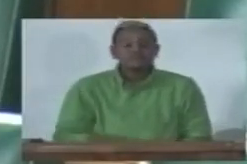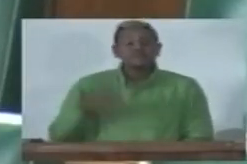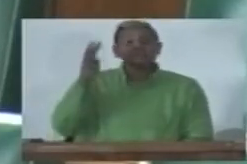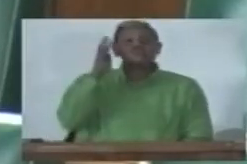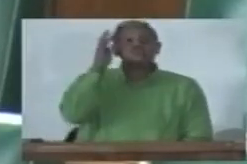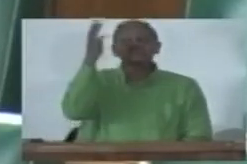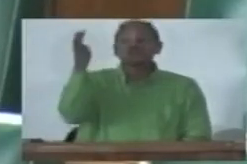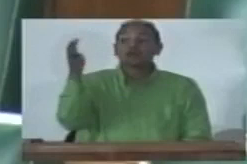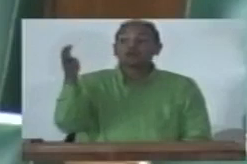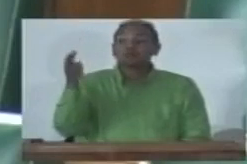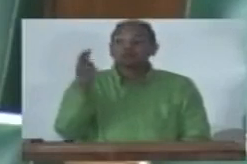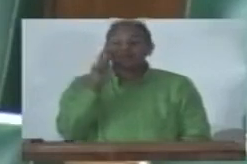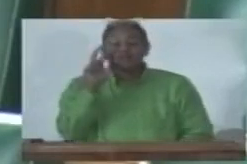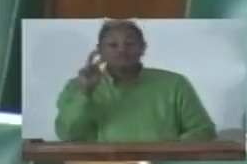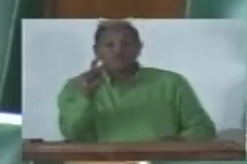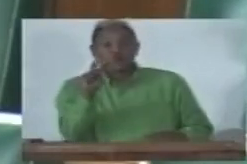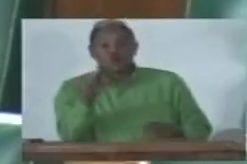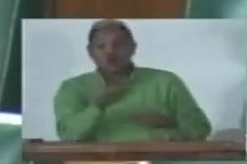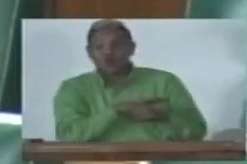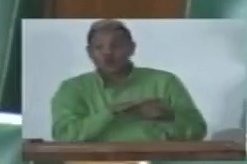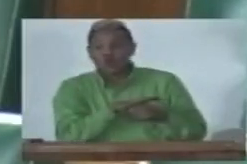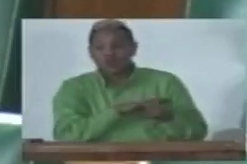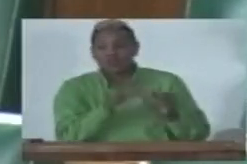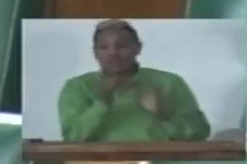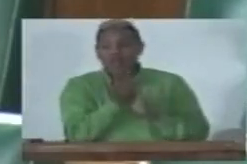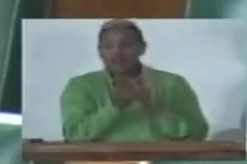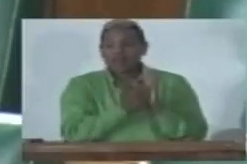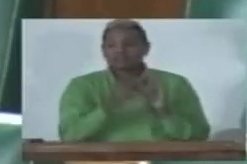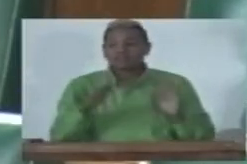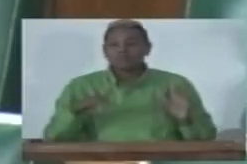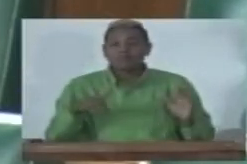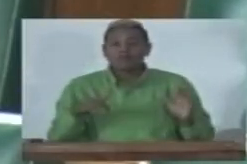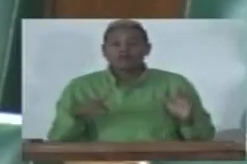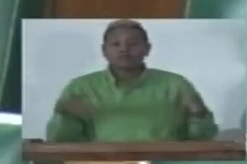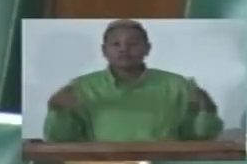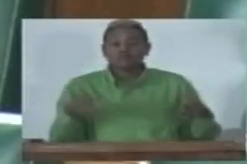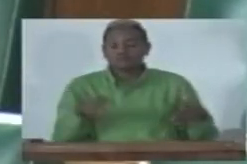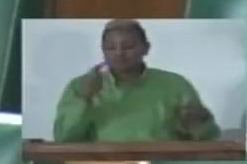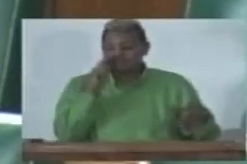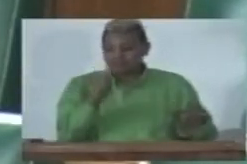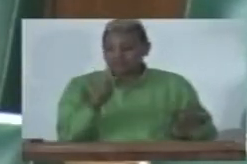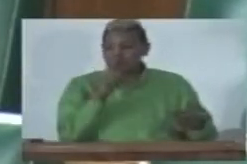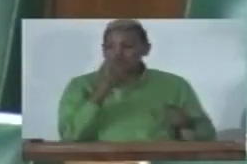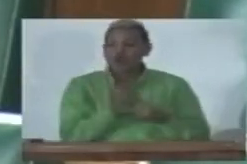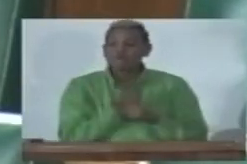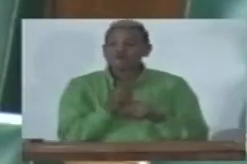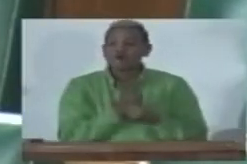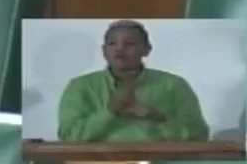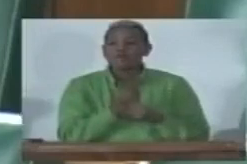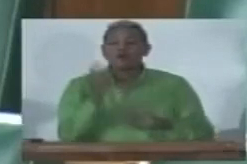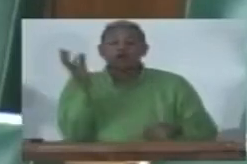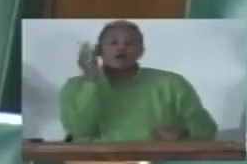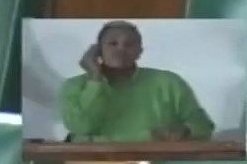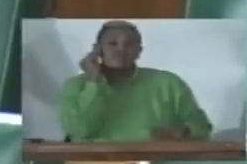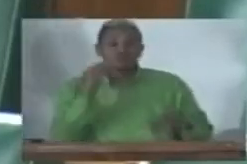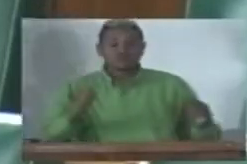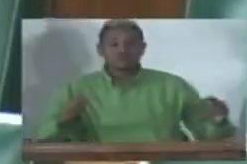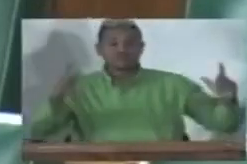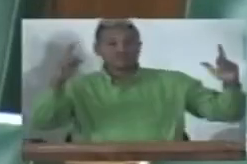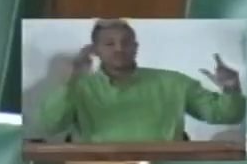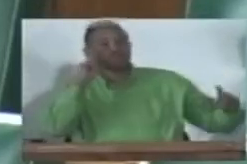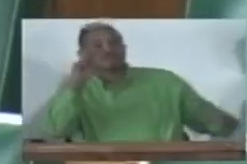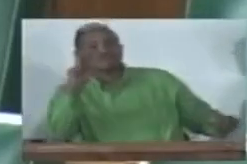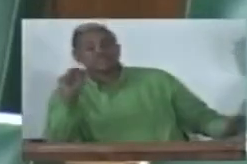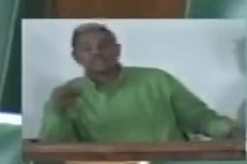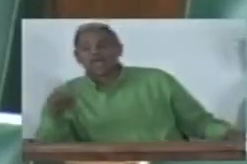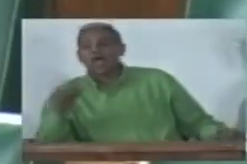remote viewing location at the Legislative House with appropriate audio-video feed. And